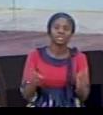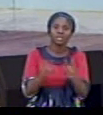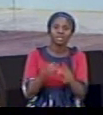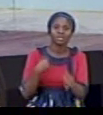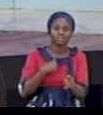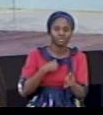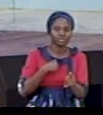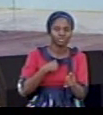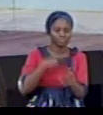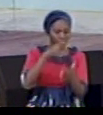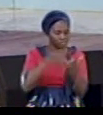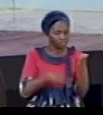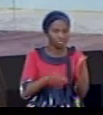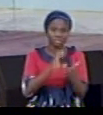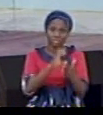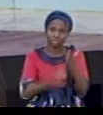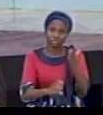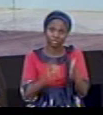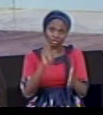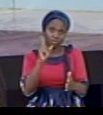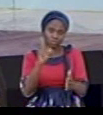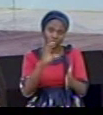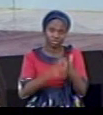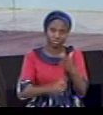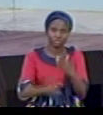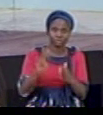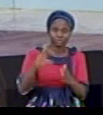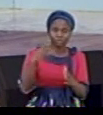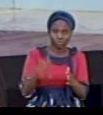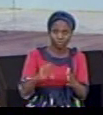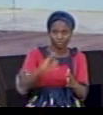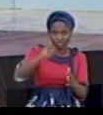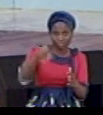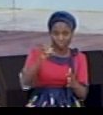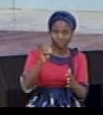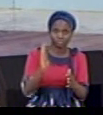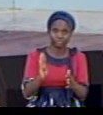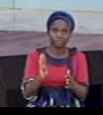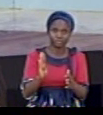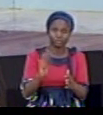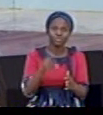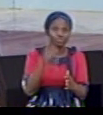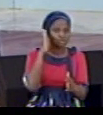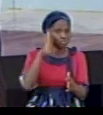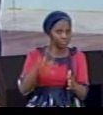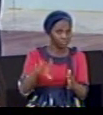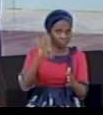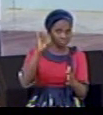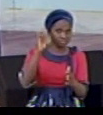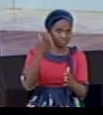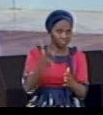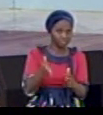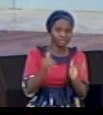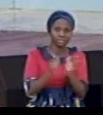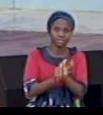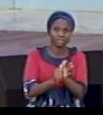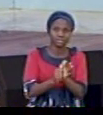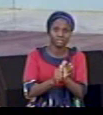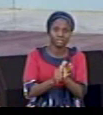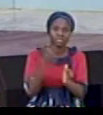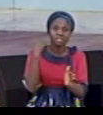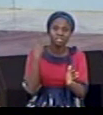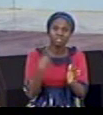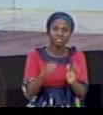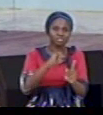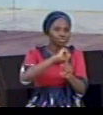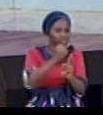at chapter 1, chapter 2 of Job, you will see that the situation